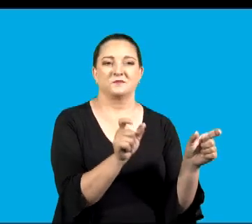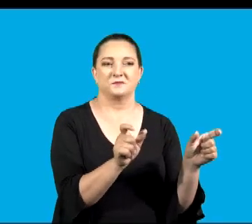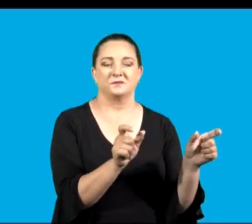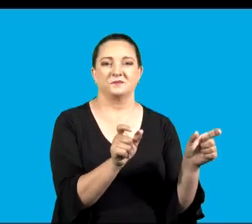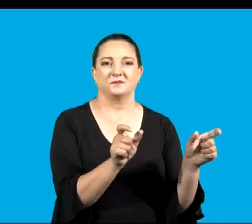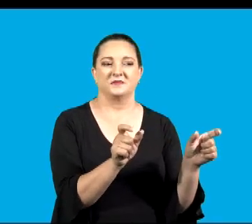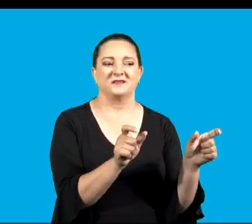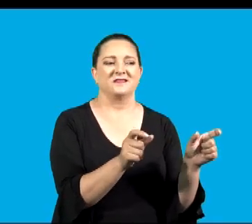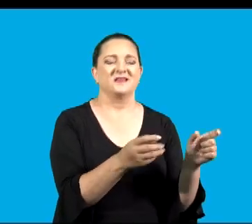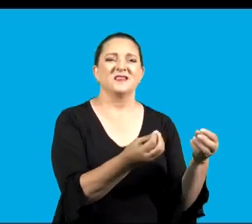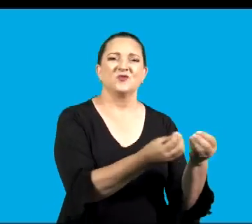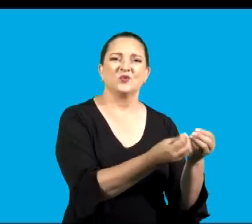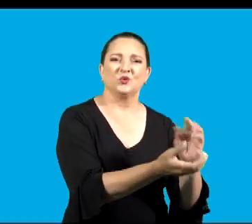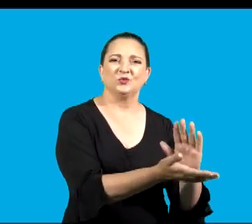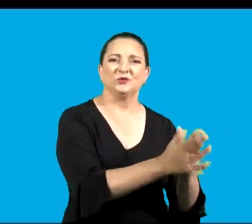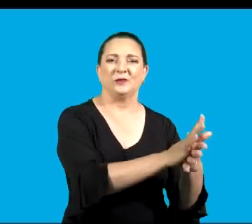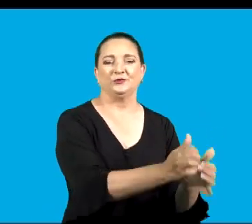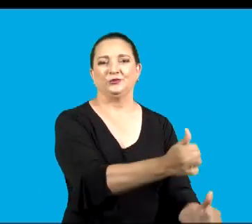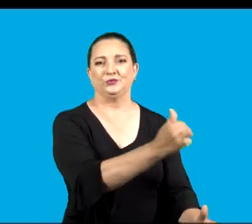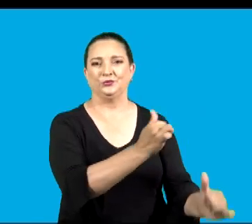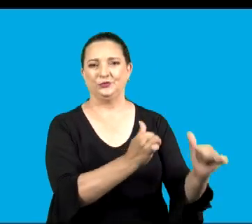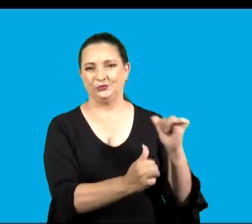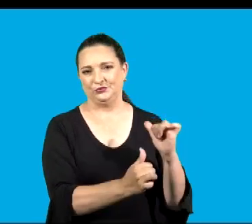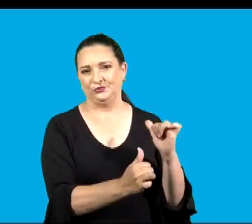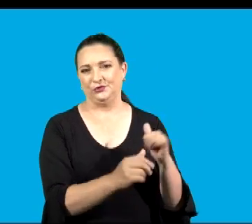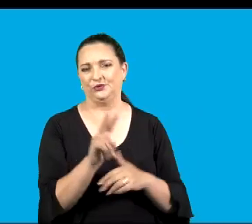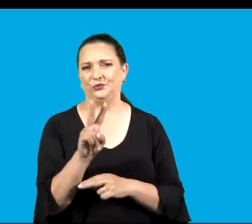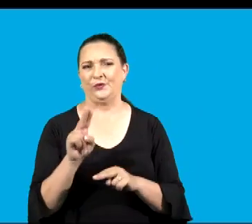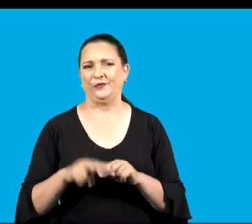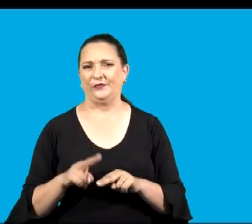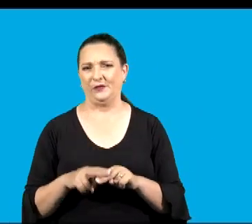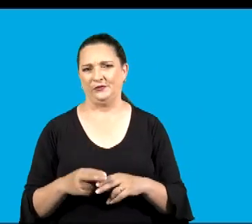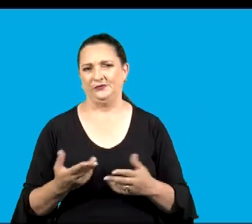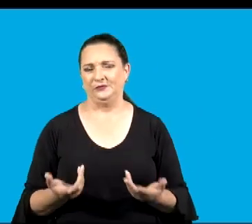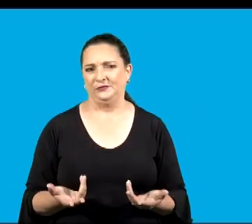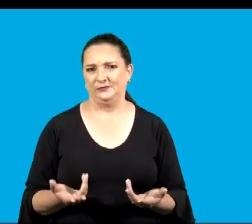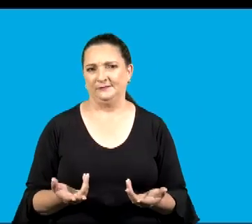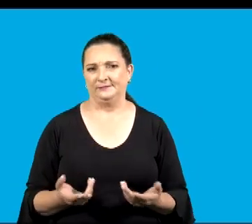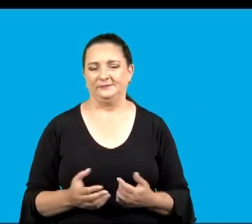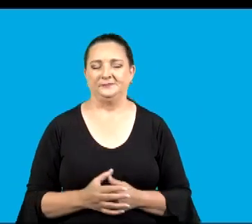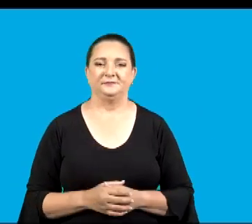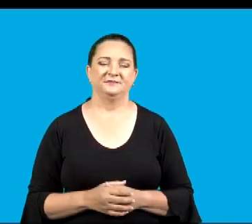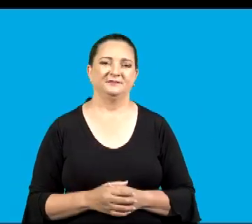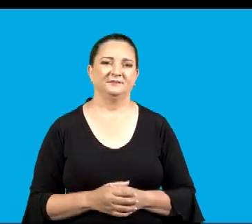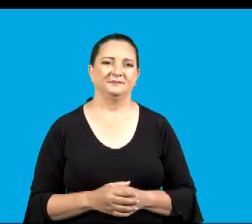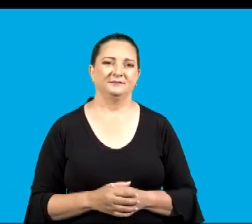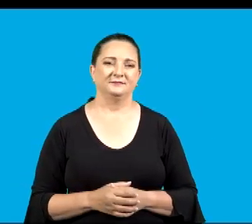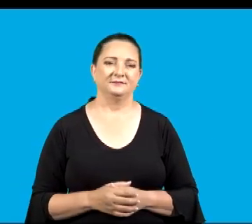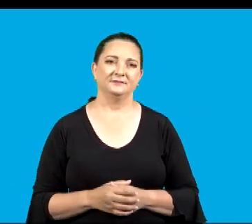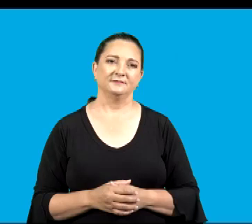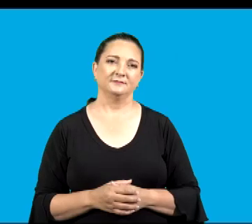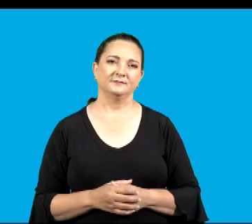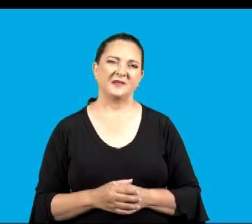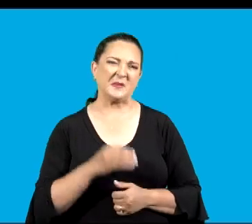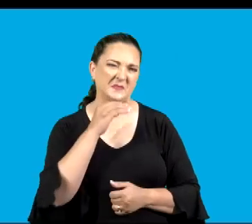Was for damaged goods returned on 2 February. Then they went quiet. What does that mean? Okay, when you are